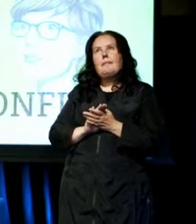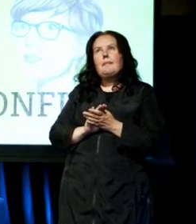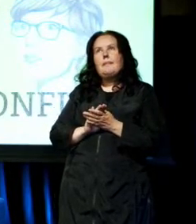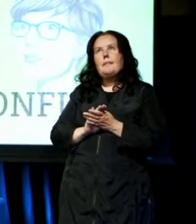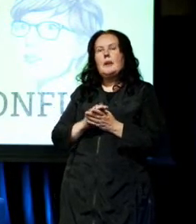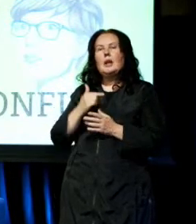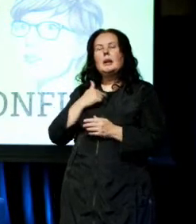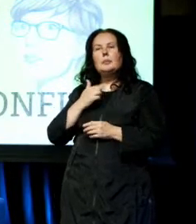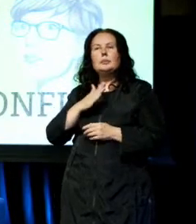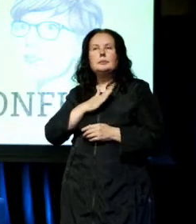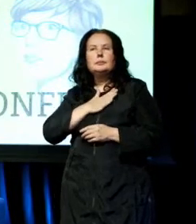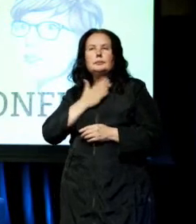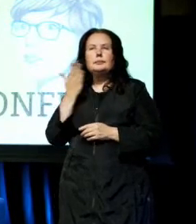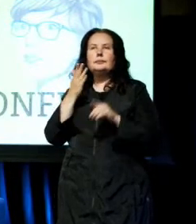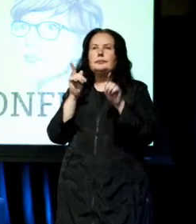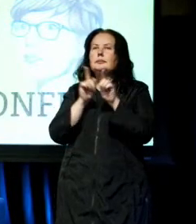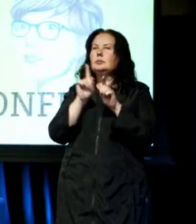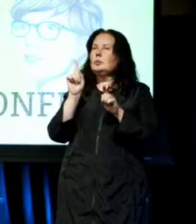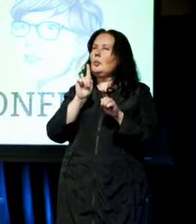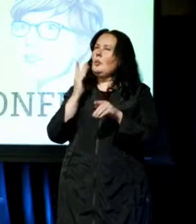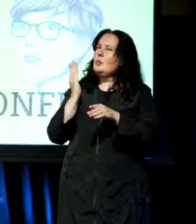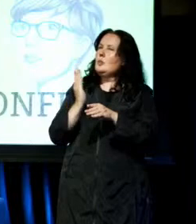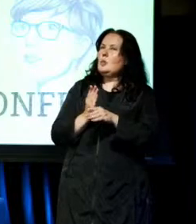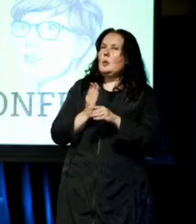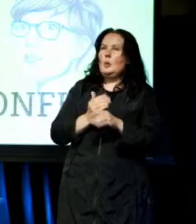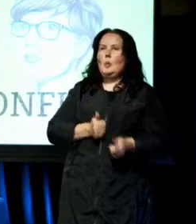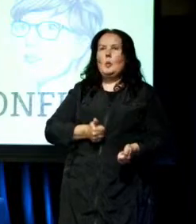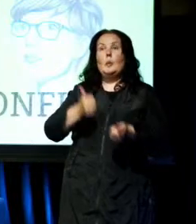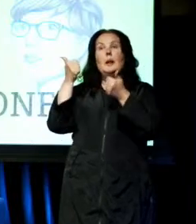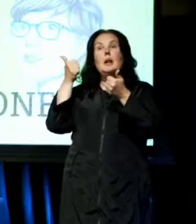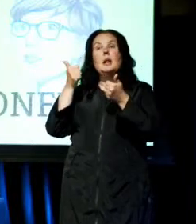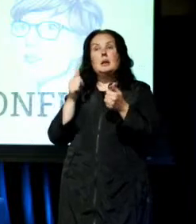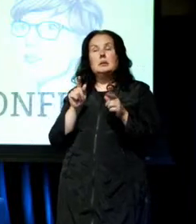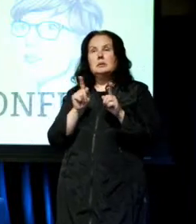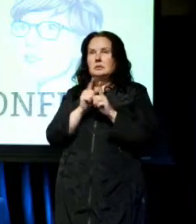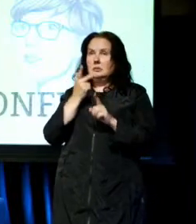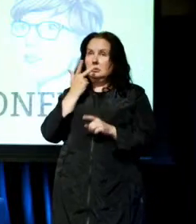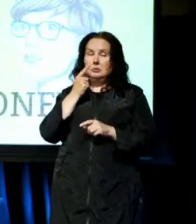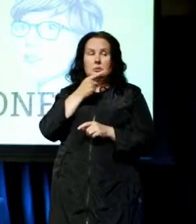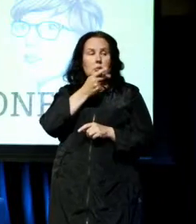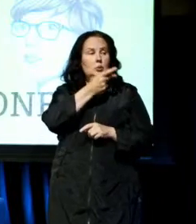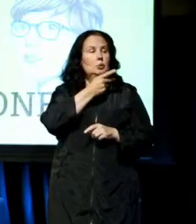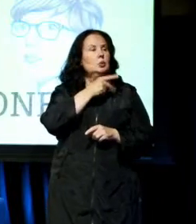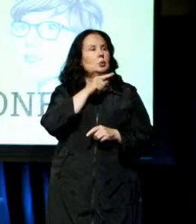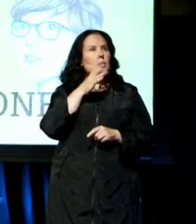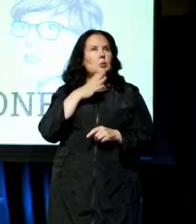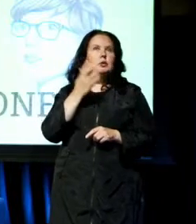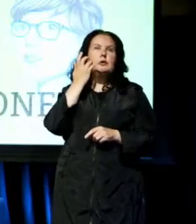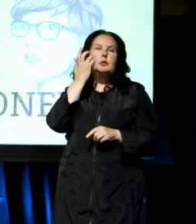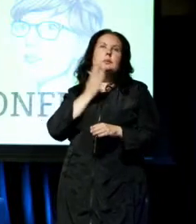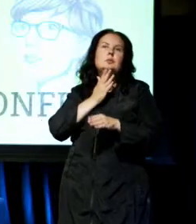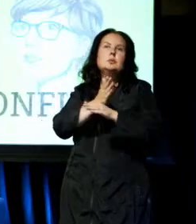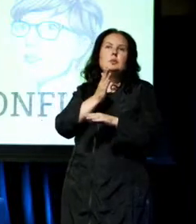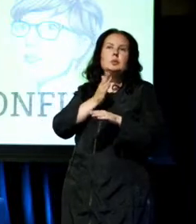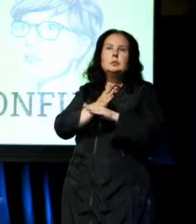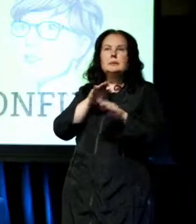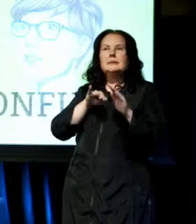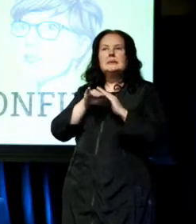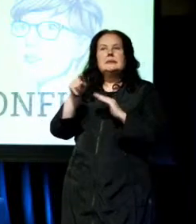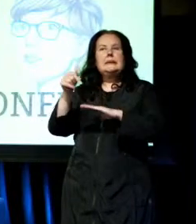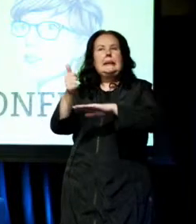I guess I'm interested in like what worked. What would you, if you know you're both looking to keep working in this sort of arena.